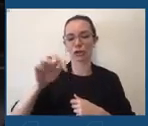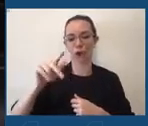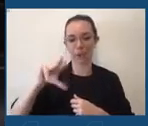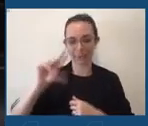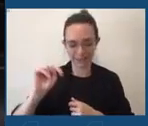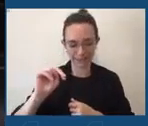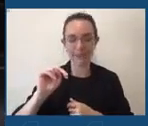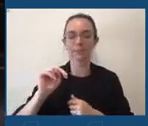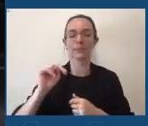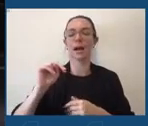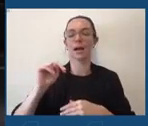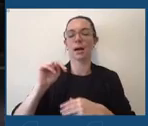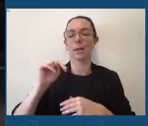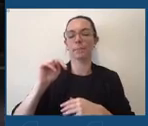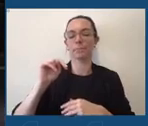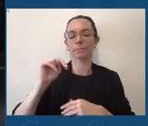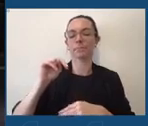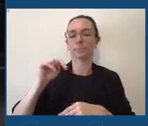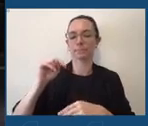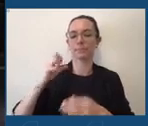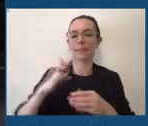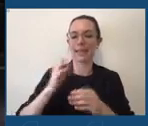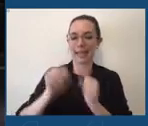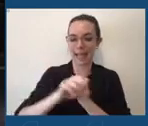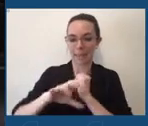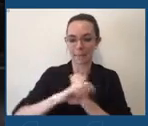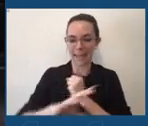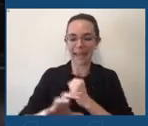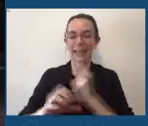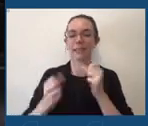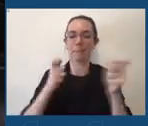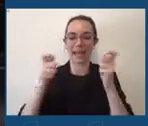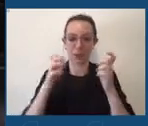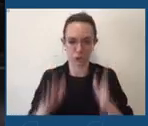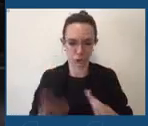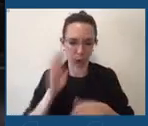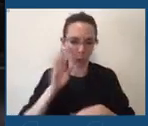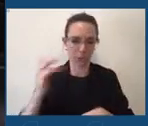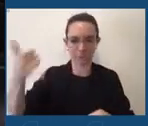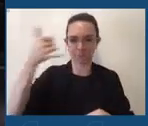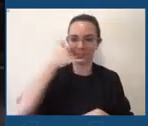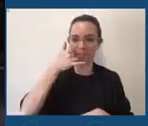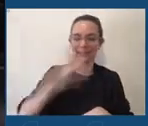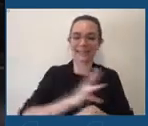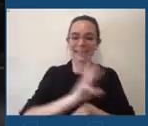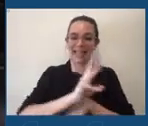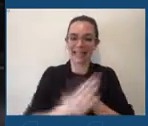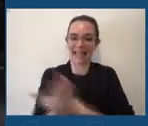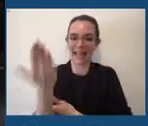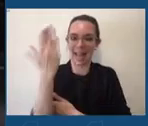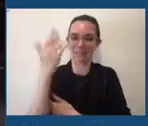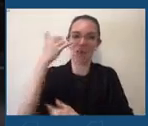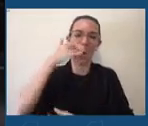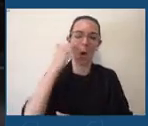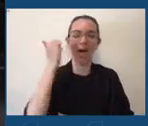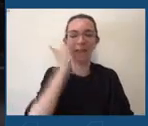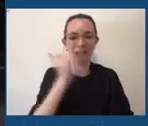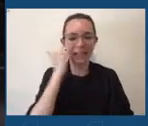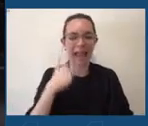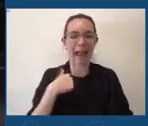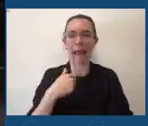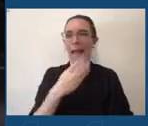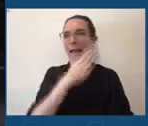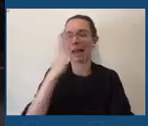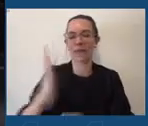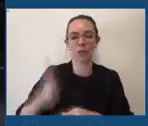mayor, and I would get a 6 a.m. phone call every day. And I never got used to it. And so I was really